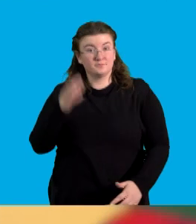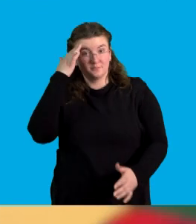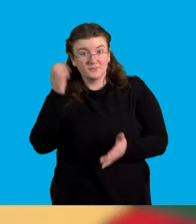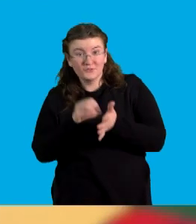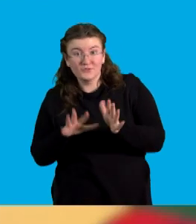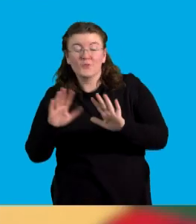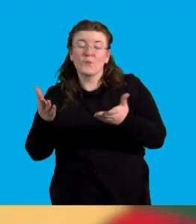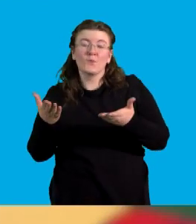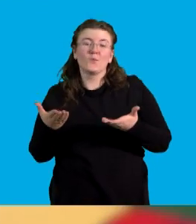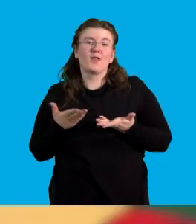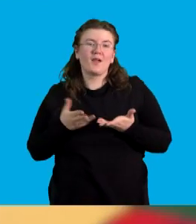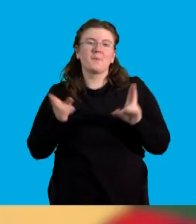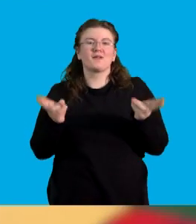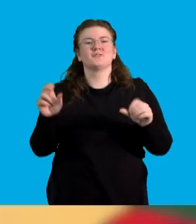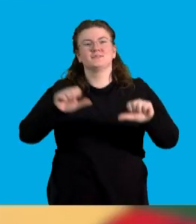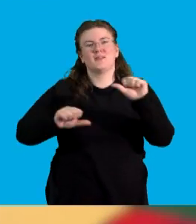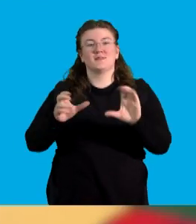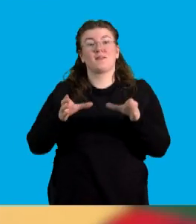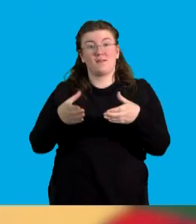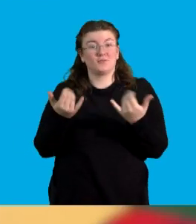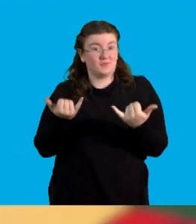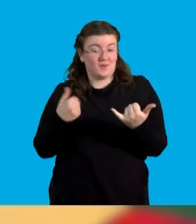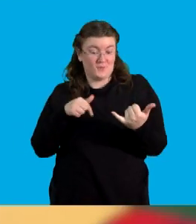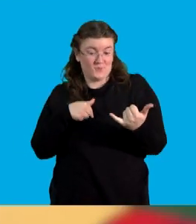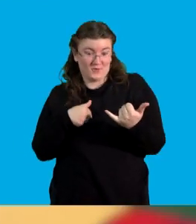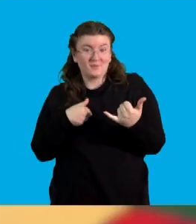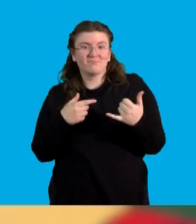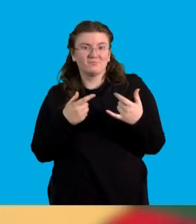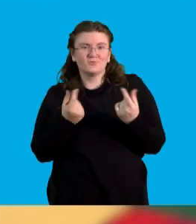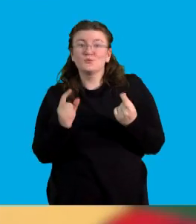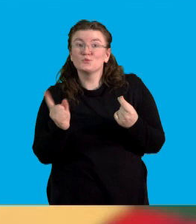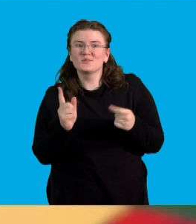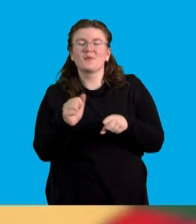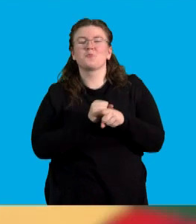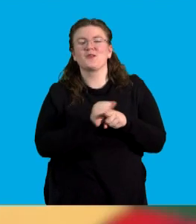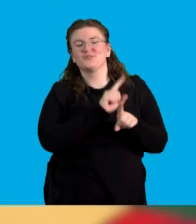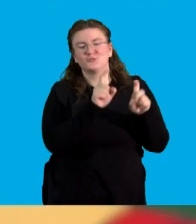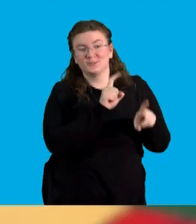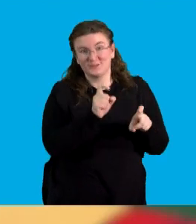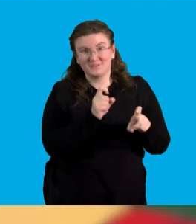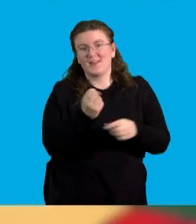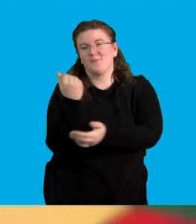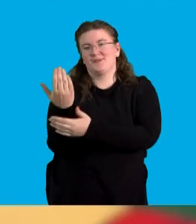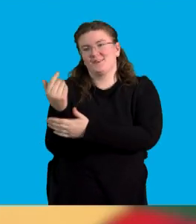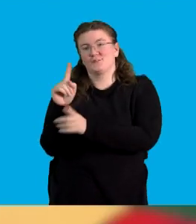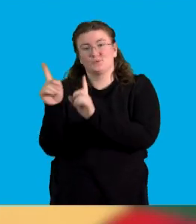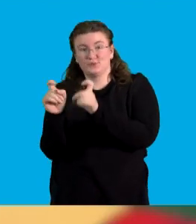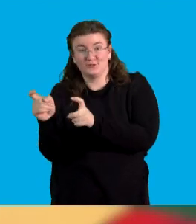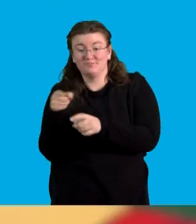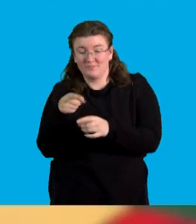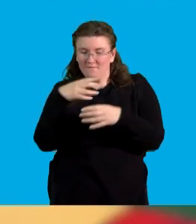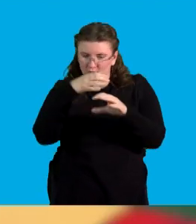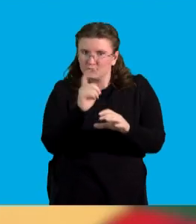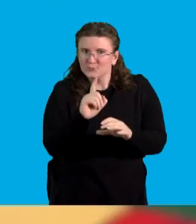Hello learners and welcome to a natural sciences lesson. So today we're going to be dealing with practice questions and application questions that are based on the